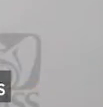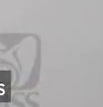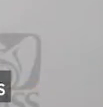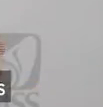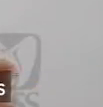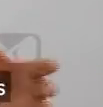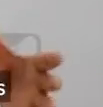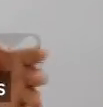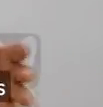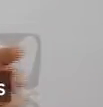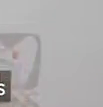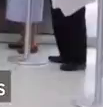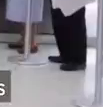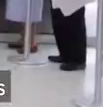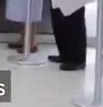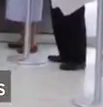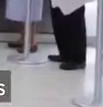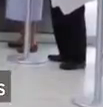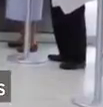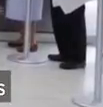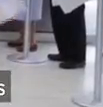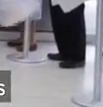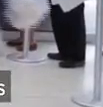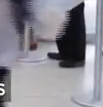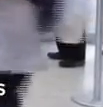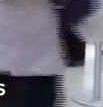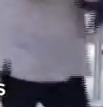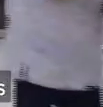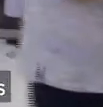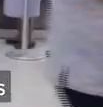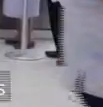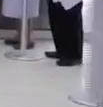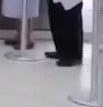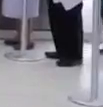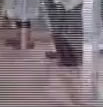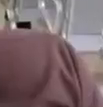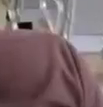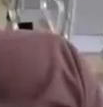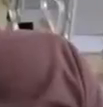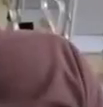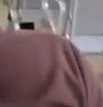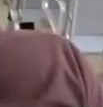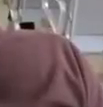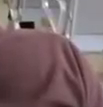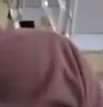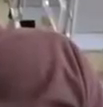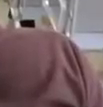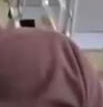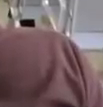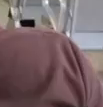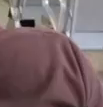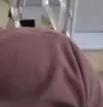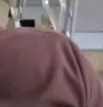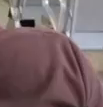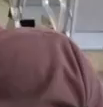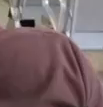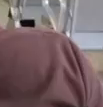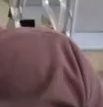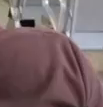transportation or being in confined places while waiting for a checkup,